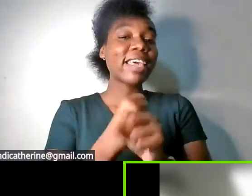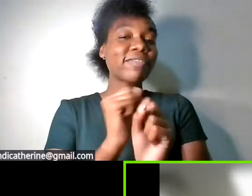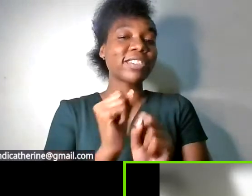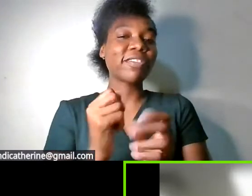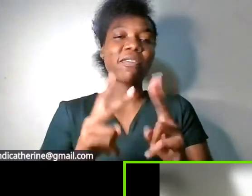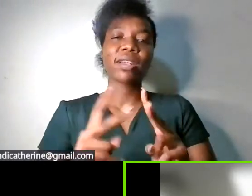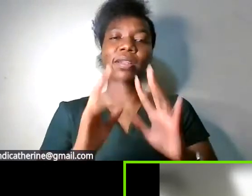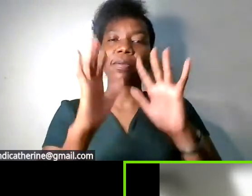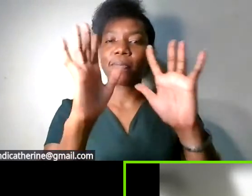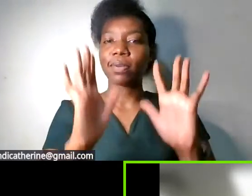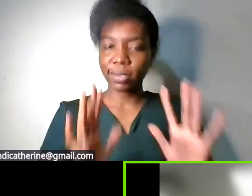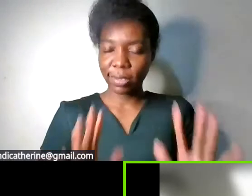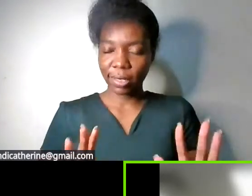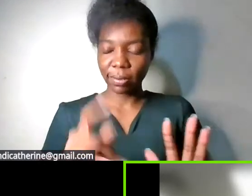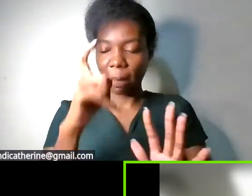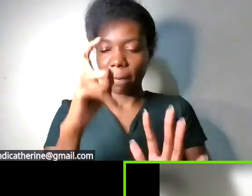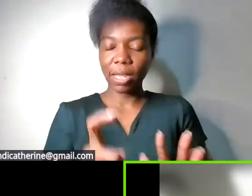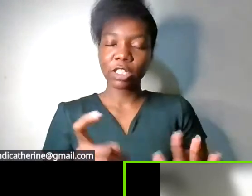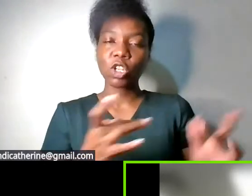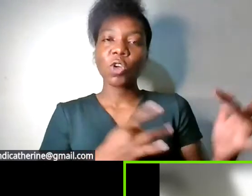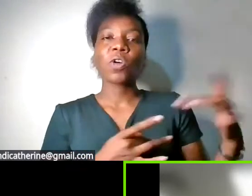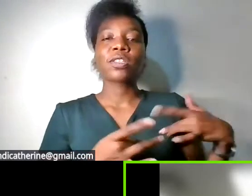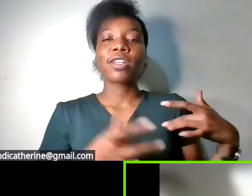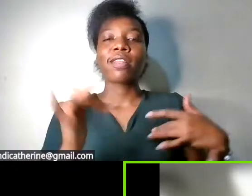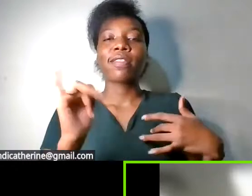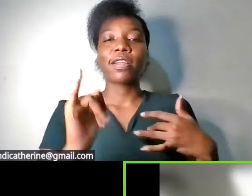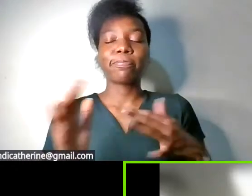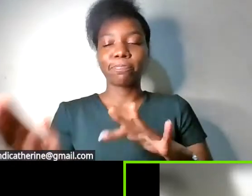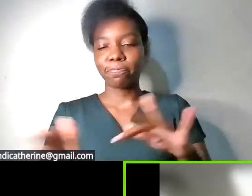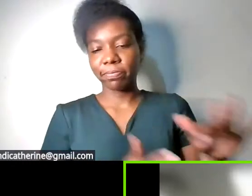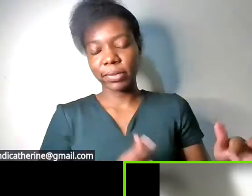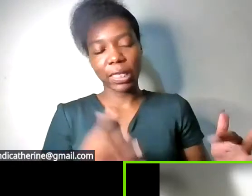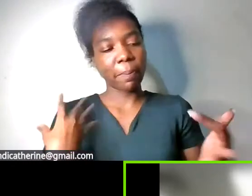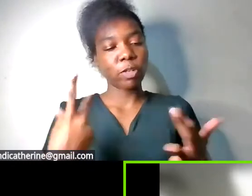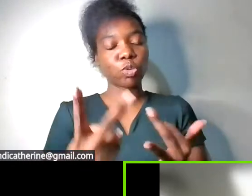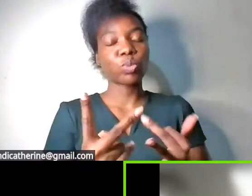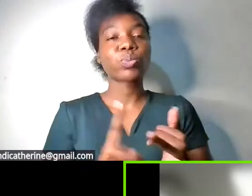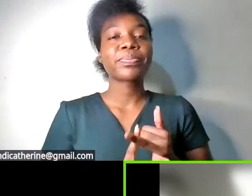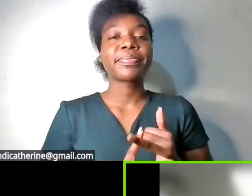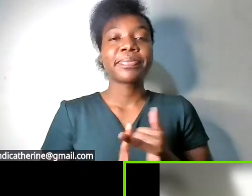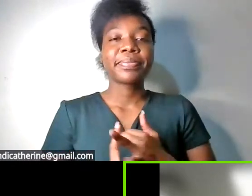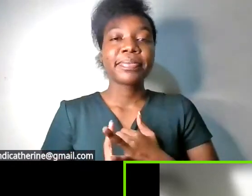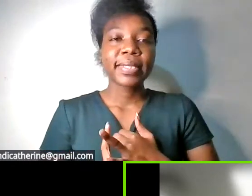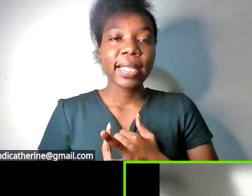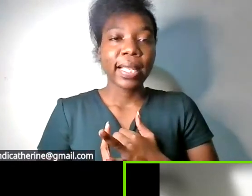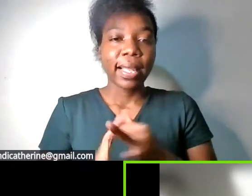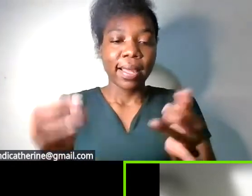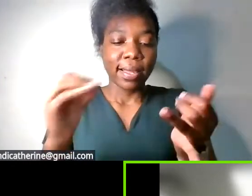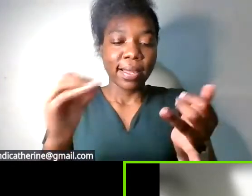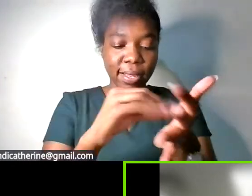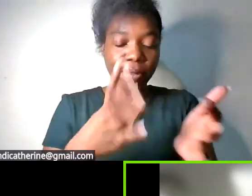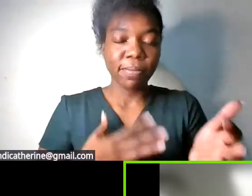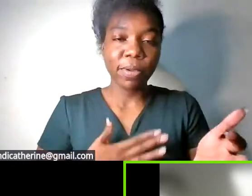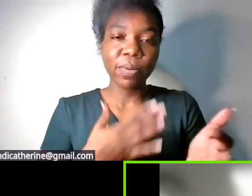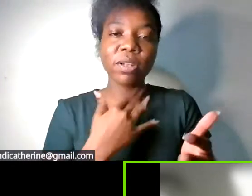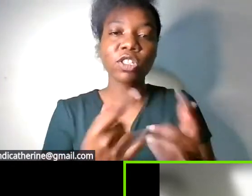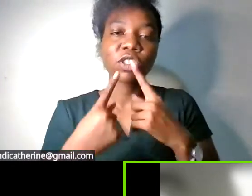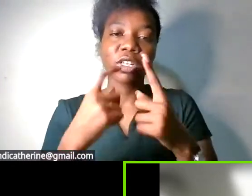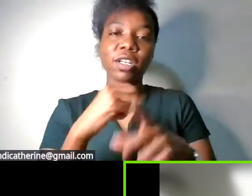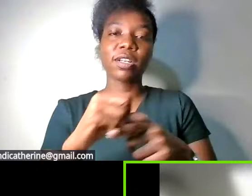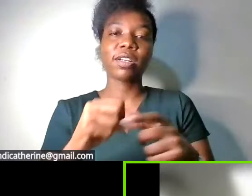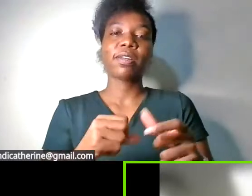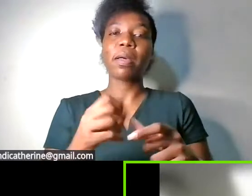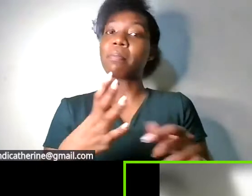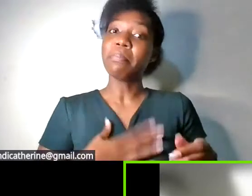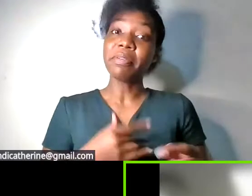kind of consider that, right? The second, again, I am going to be talking about Canada a lot because I am from here and I